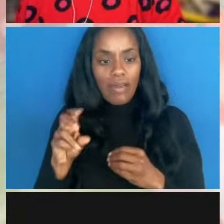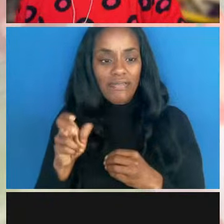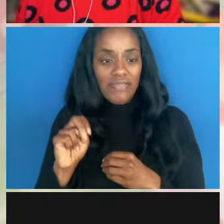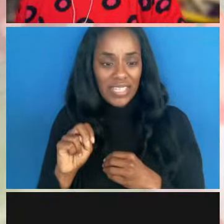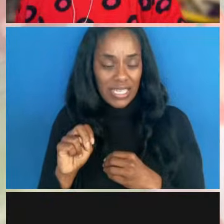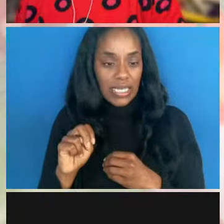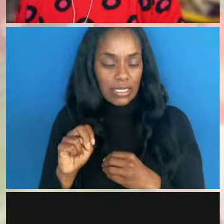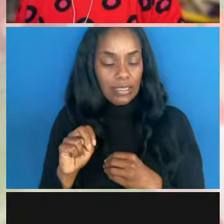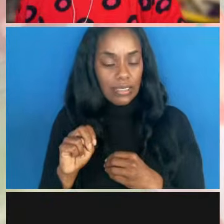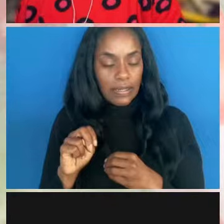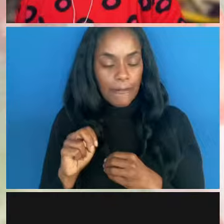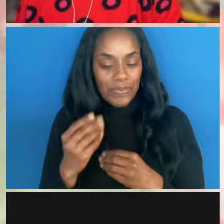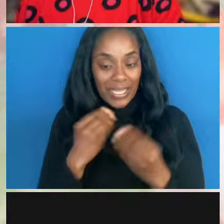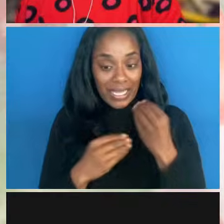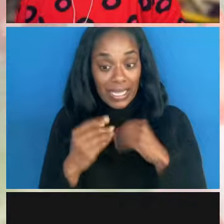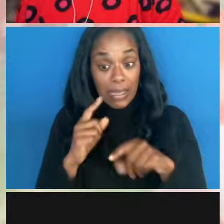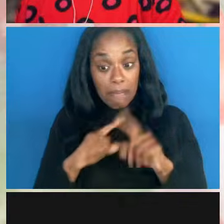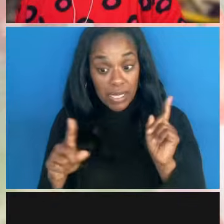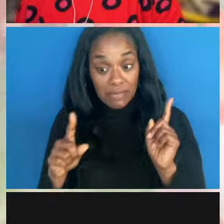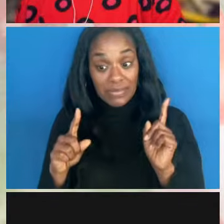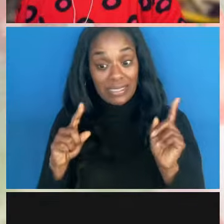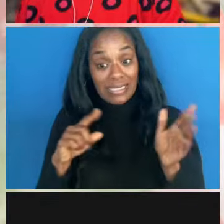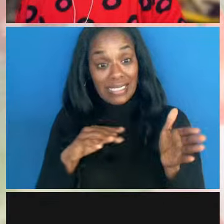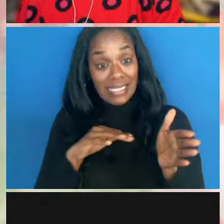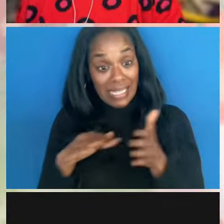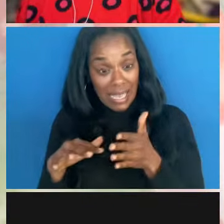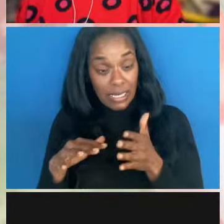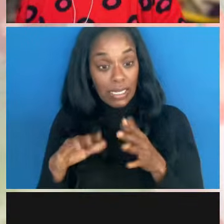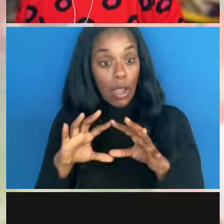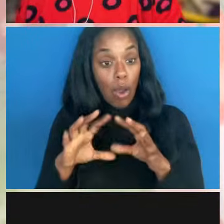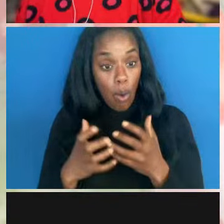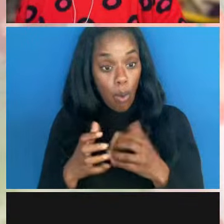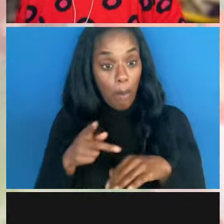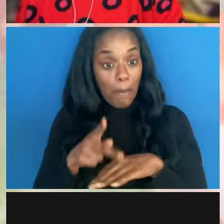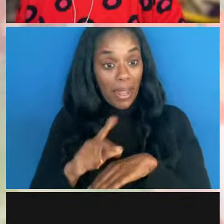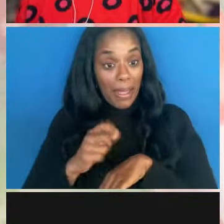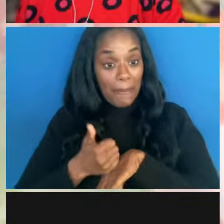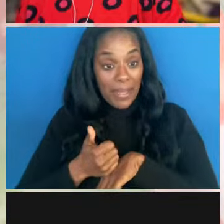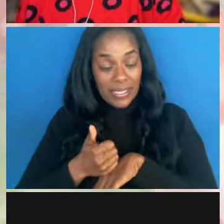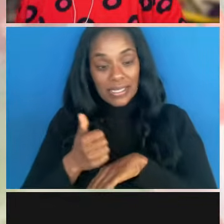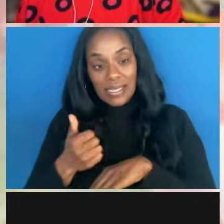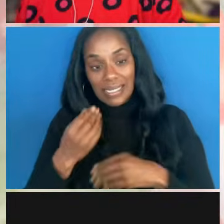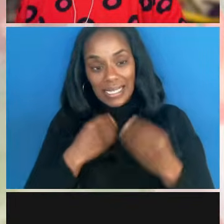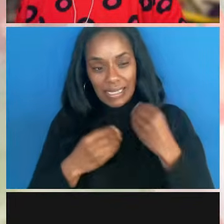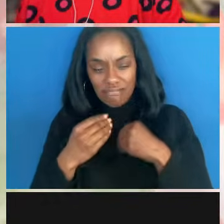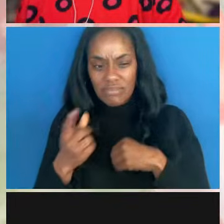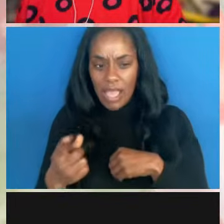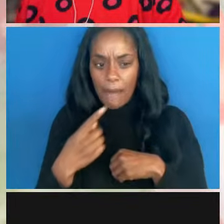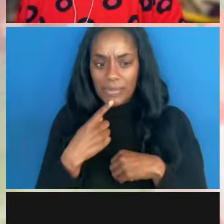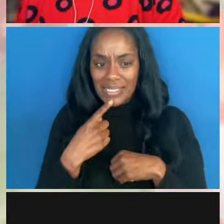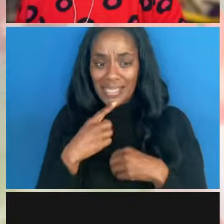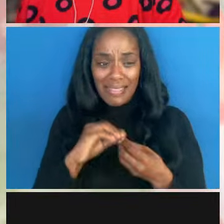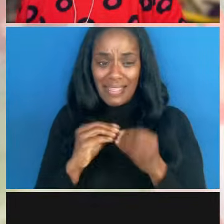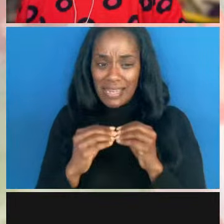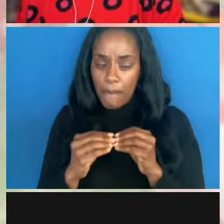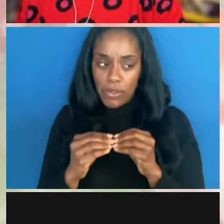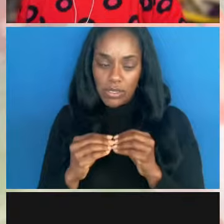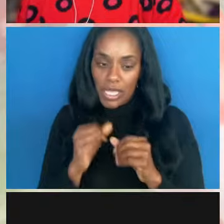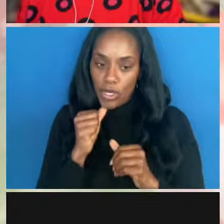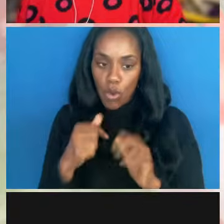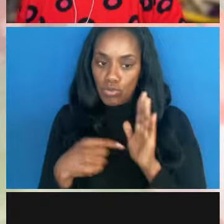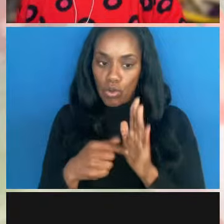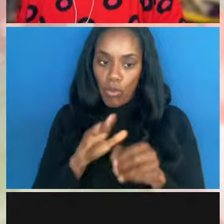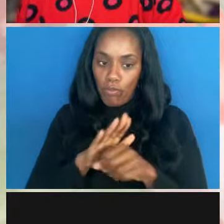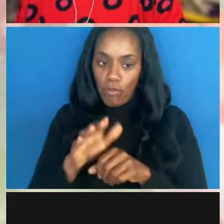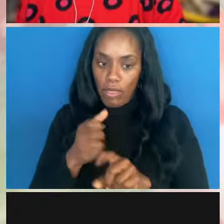in terms of studying the impact of eating a whole plant-based diet, I would say that the numbers are pretty understated, especially if